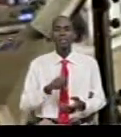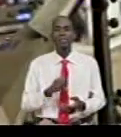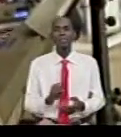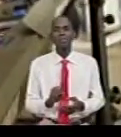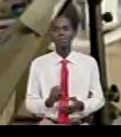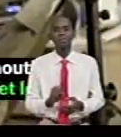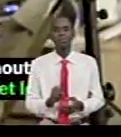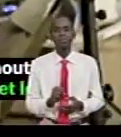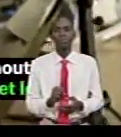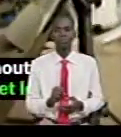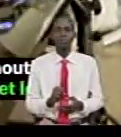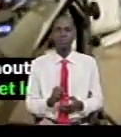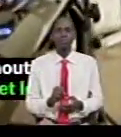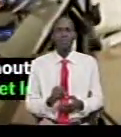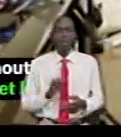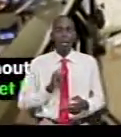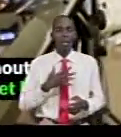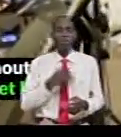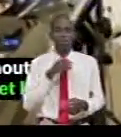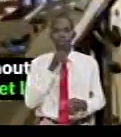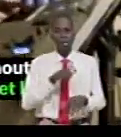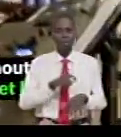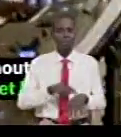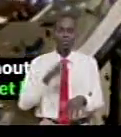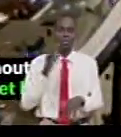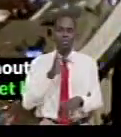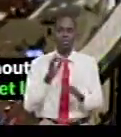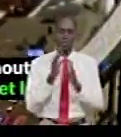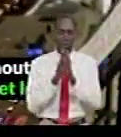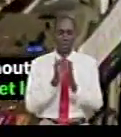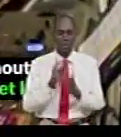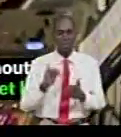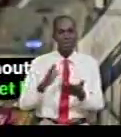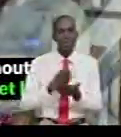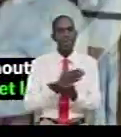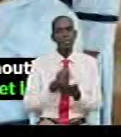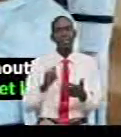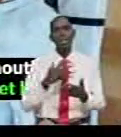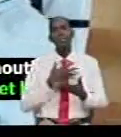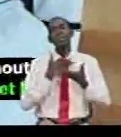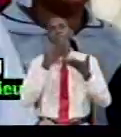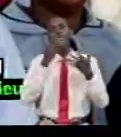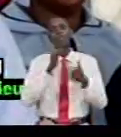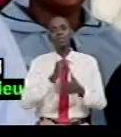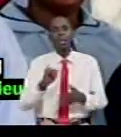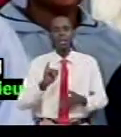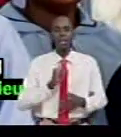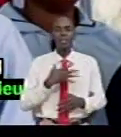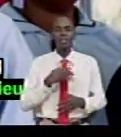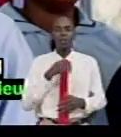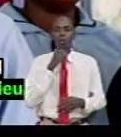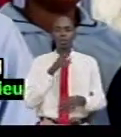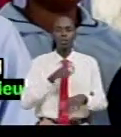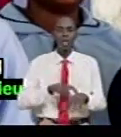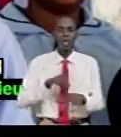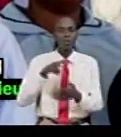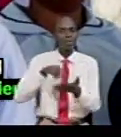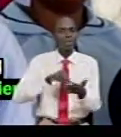says. I like the whole time, praying, singing, shouting. I